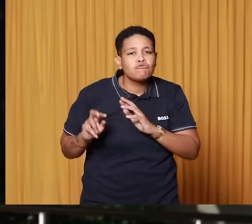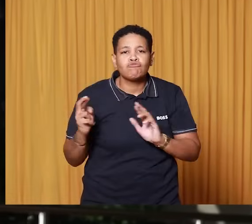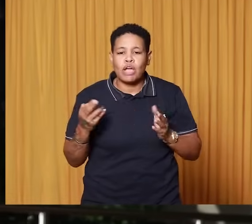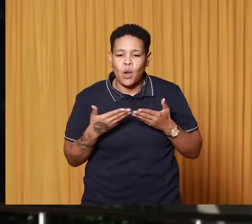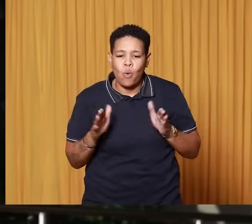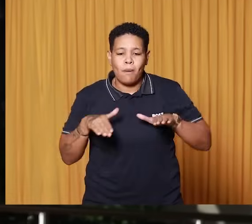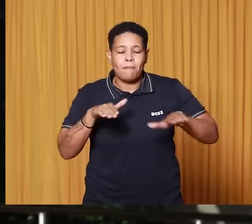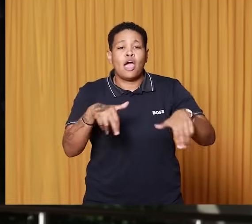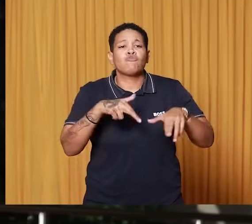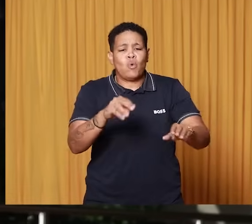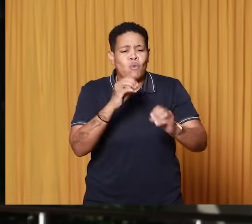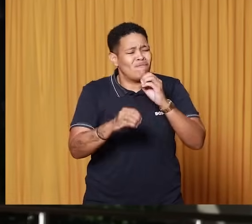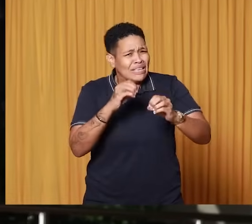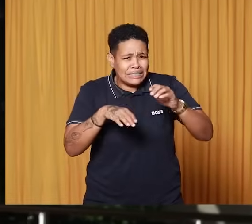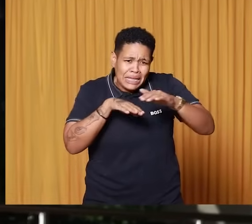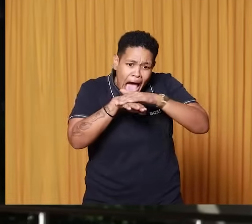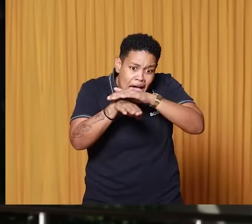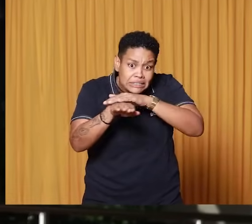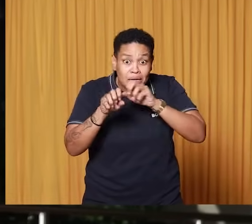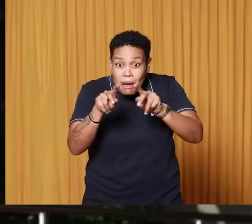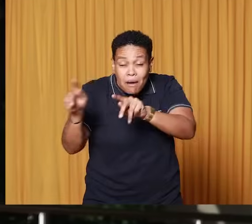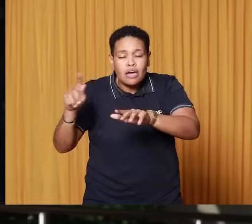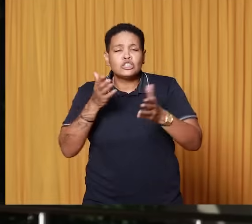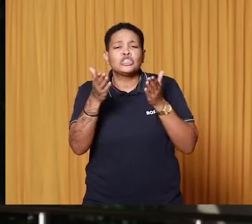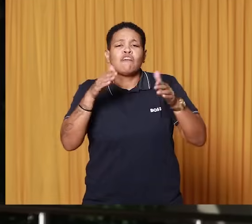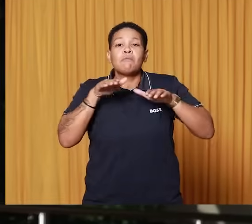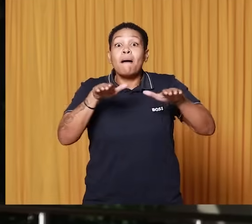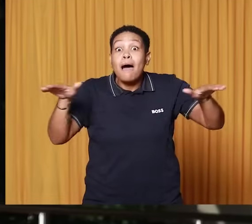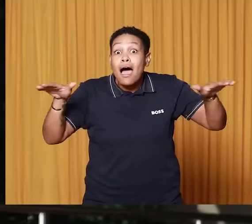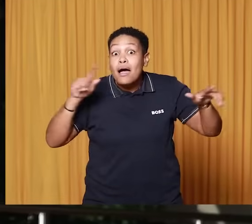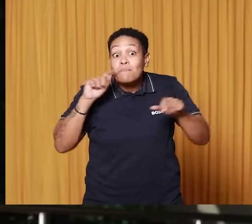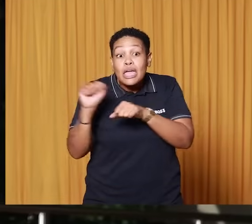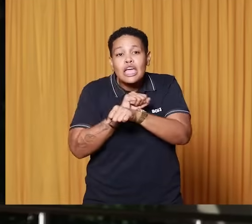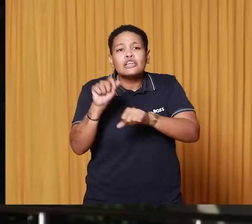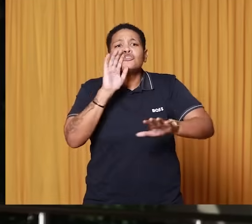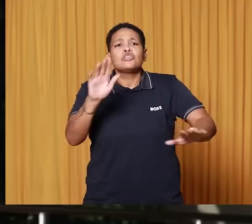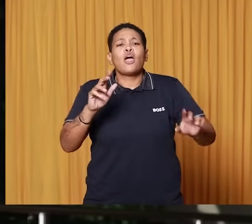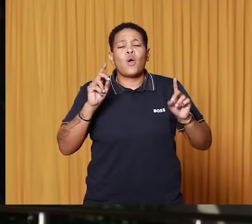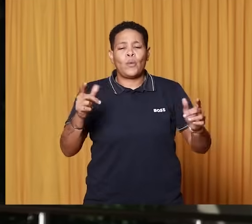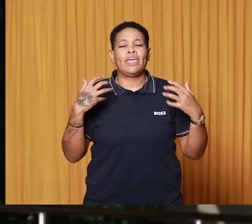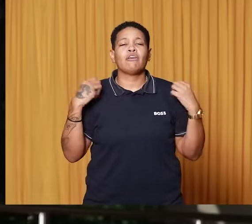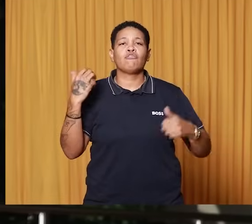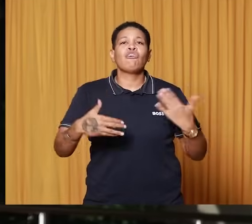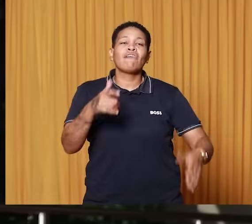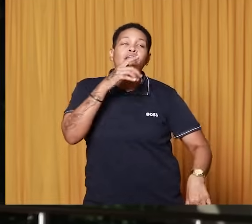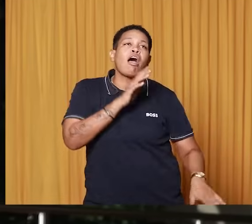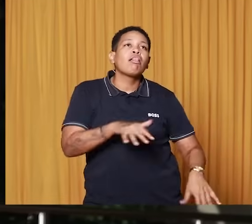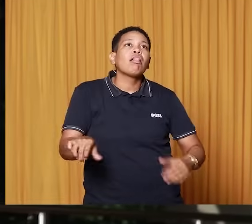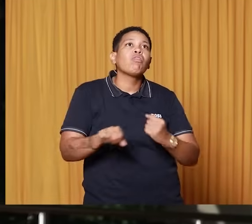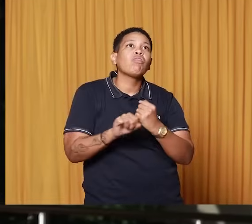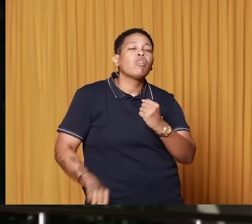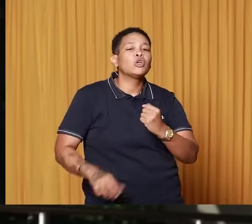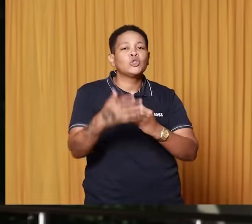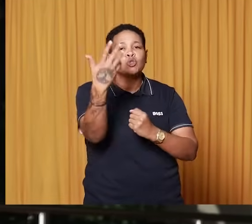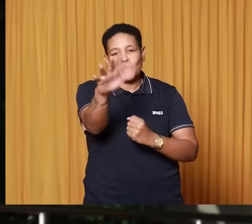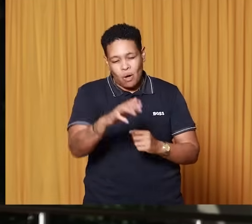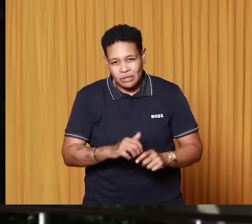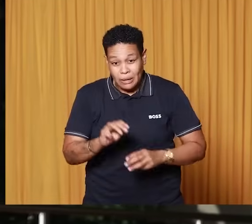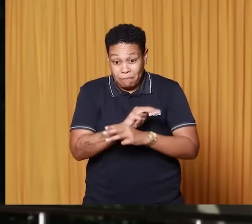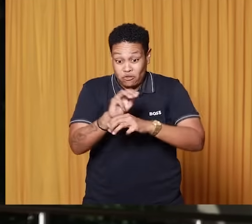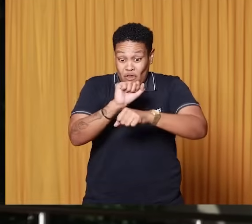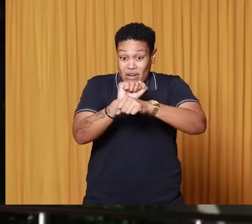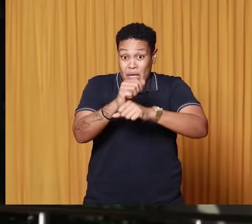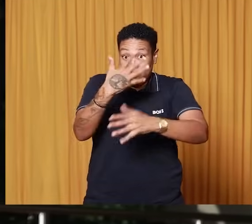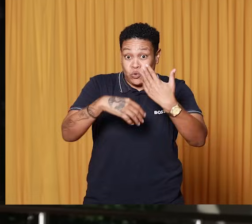reopen roads, restore access, and reinstate service to ensure a quick recovery. The Ministry of Labour and Social